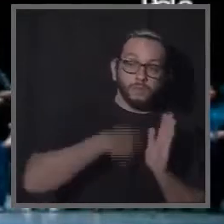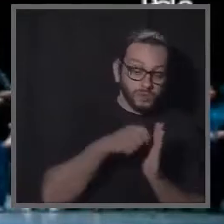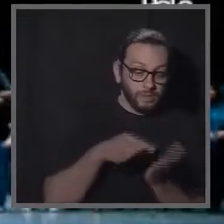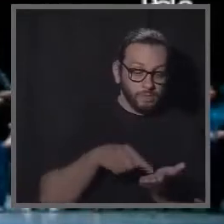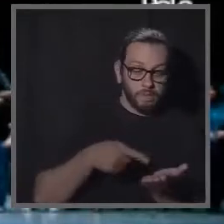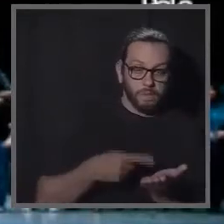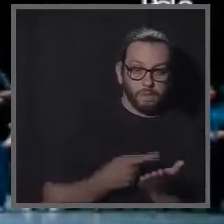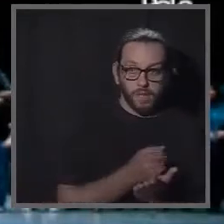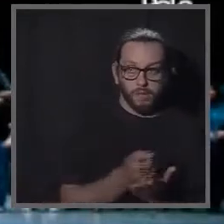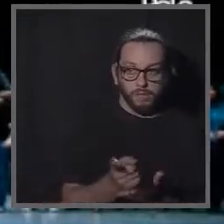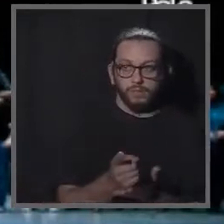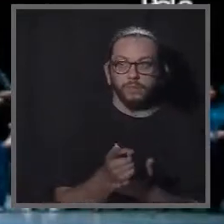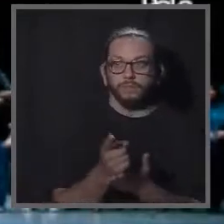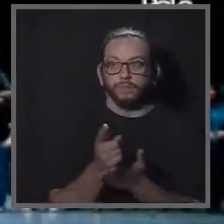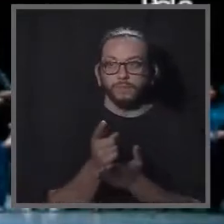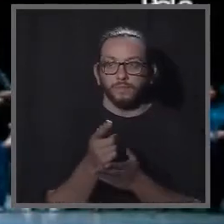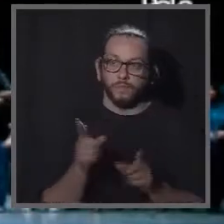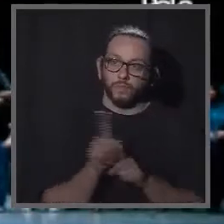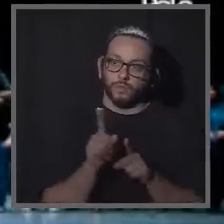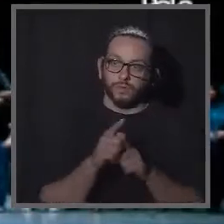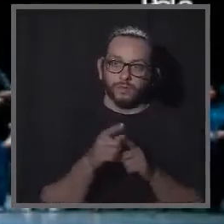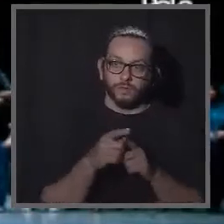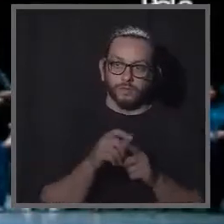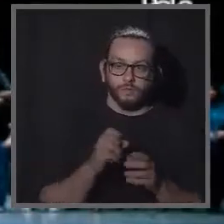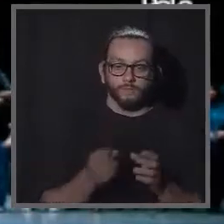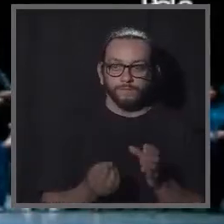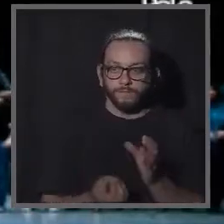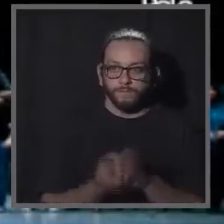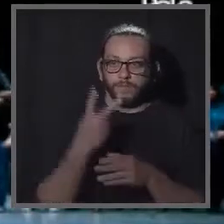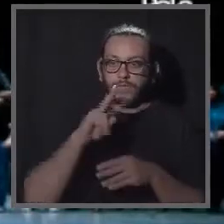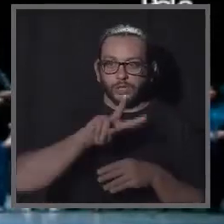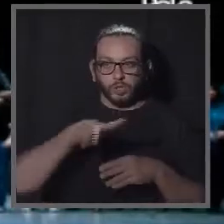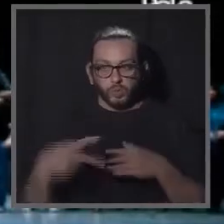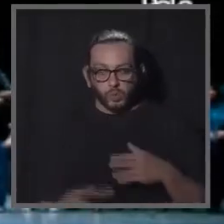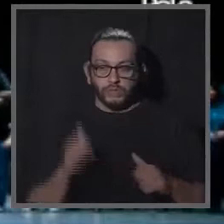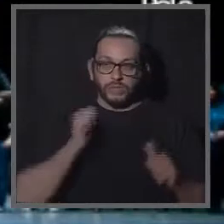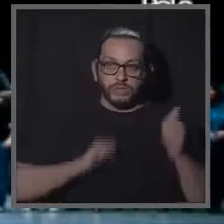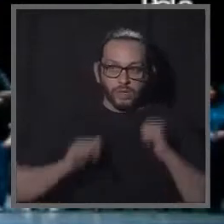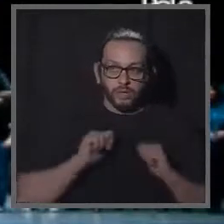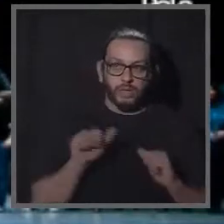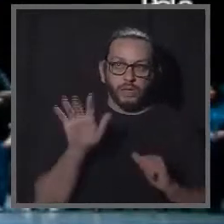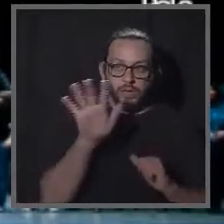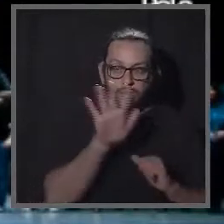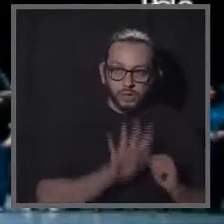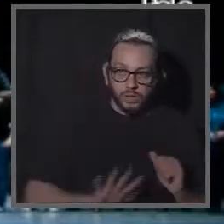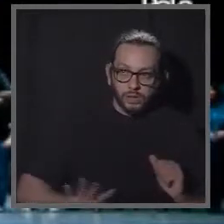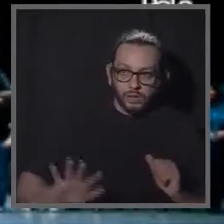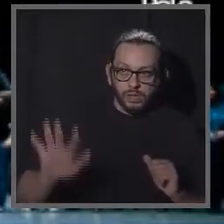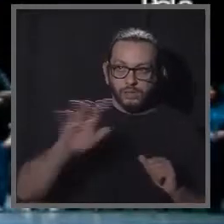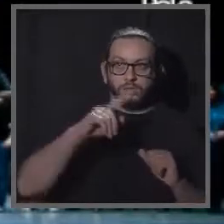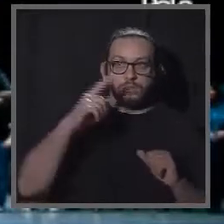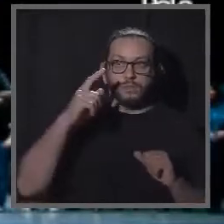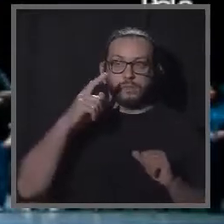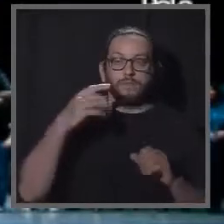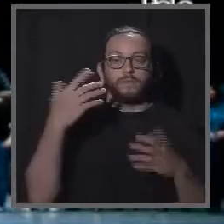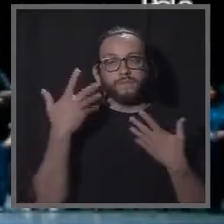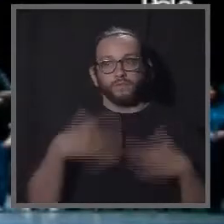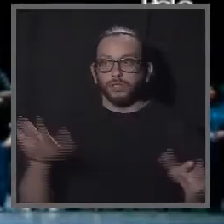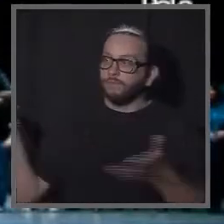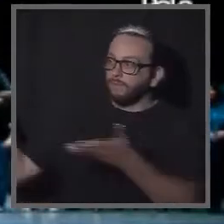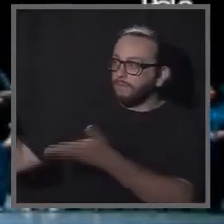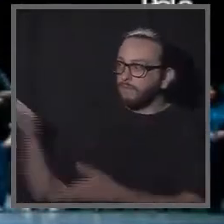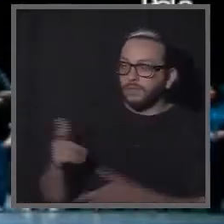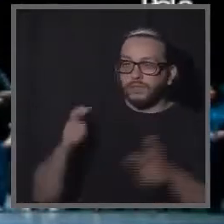a co-production of the National Theatre of Central and Porto and also the Theatre Dona Maria in Lisboa. This was a